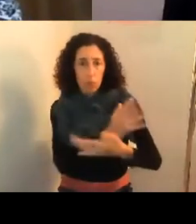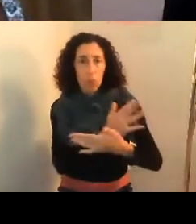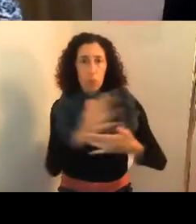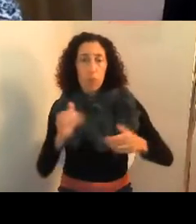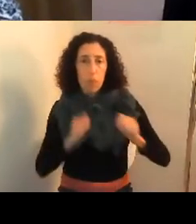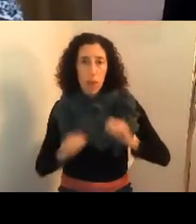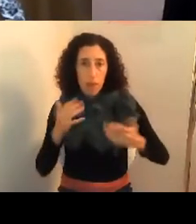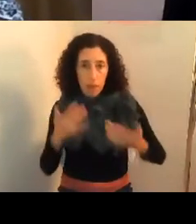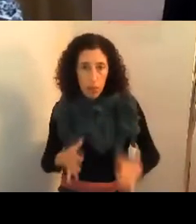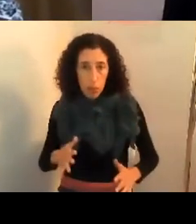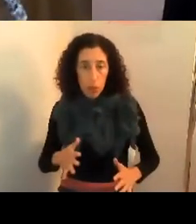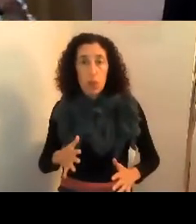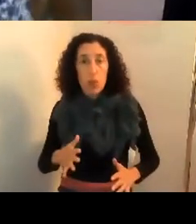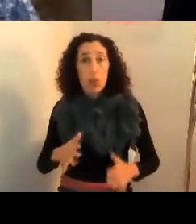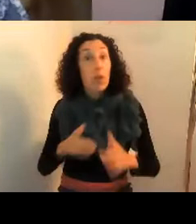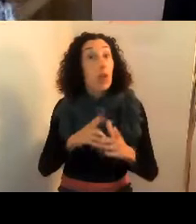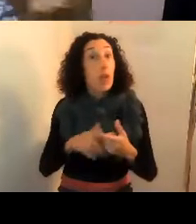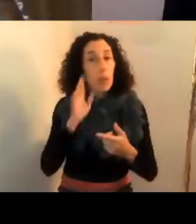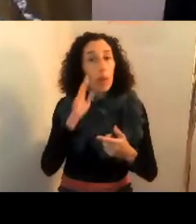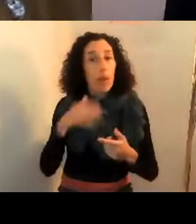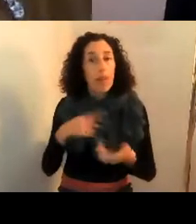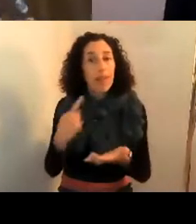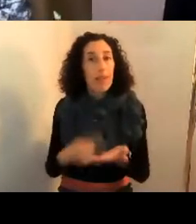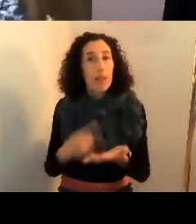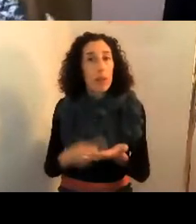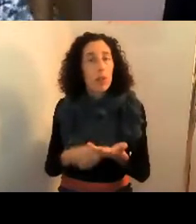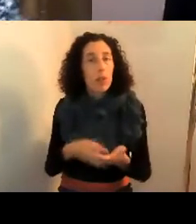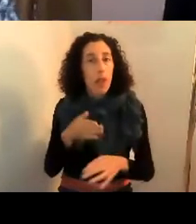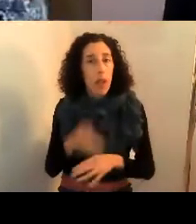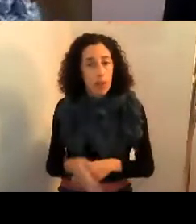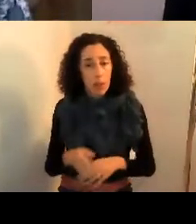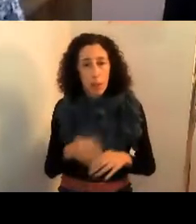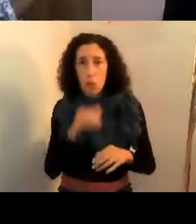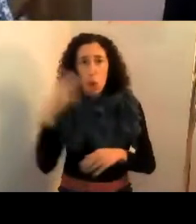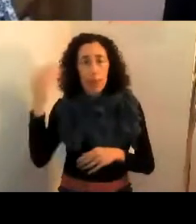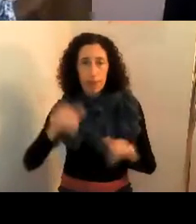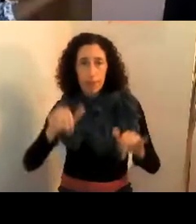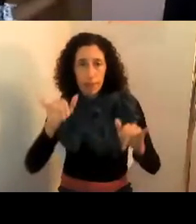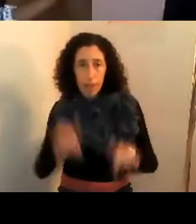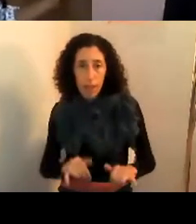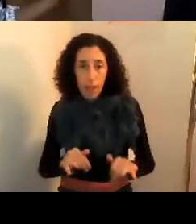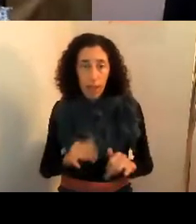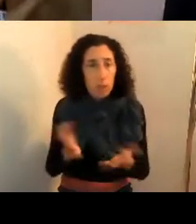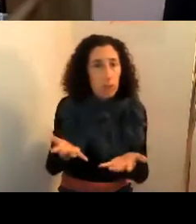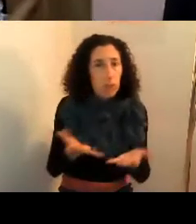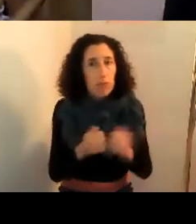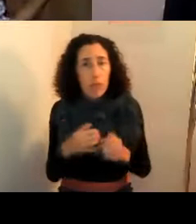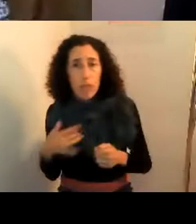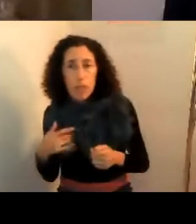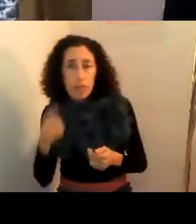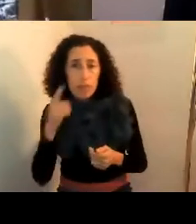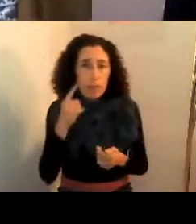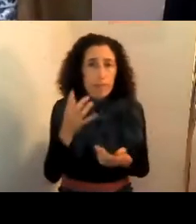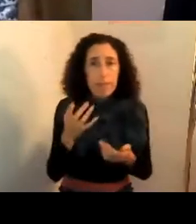pedagogy, is we have a post-show discussion where we ask the audience to relate their experience of what they felt